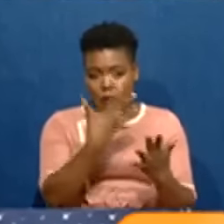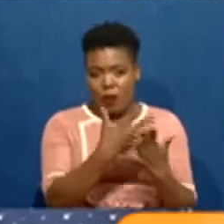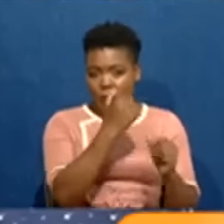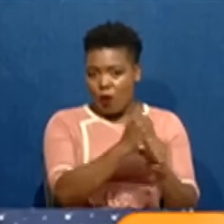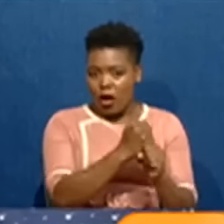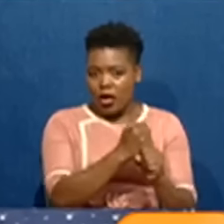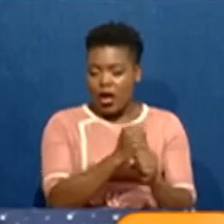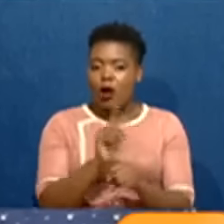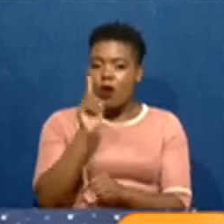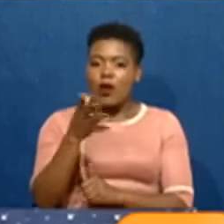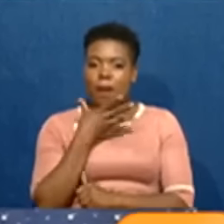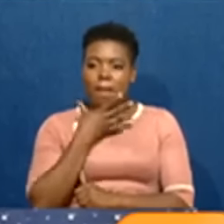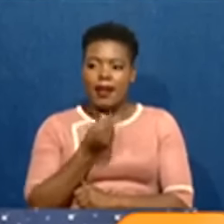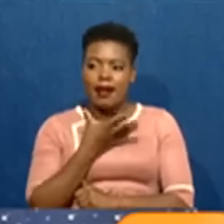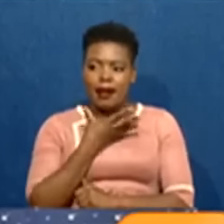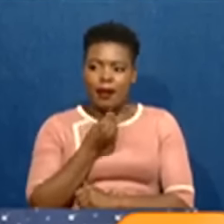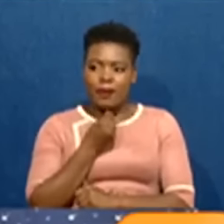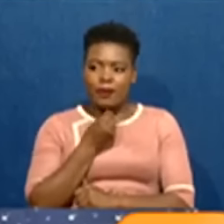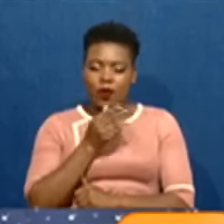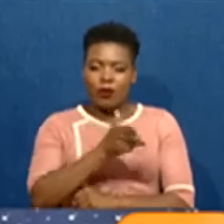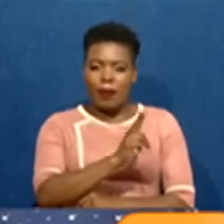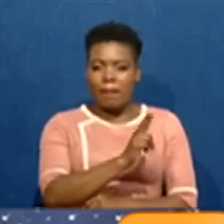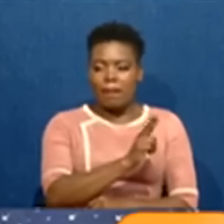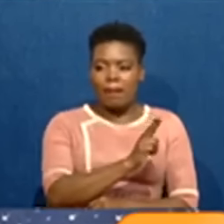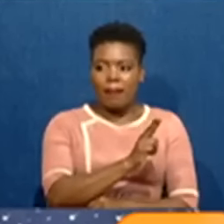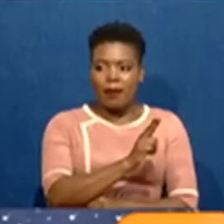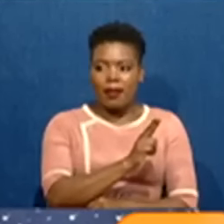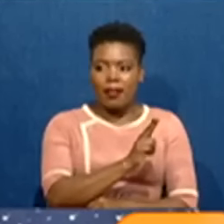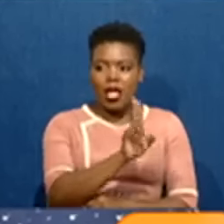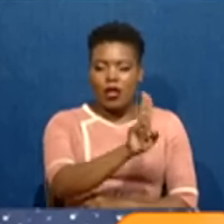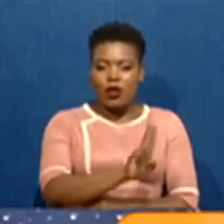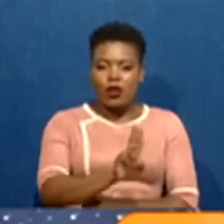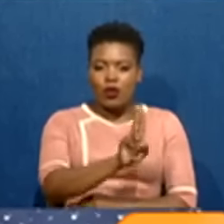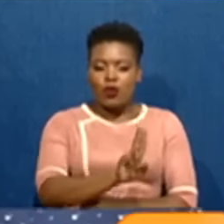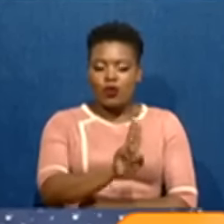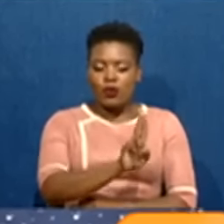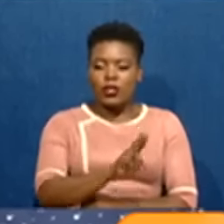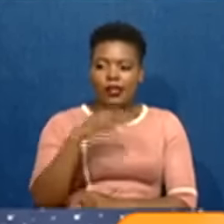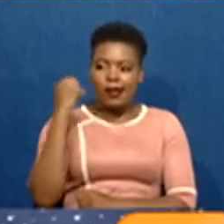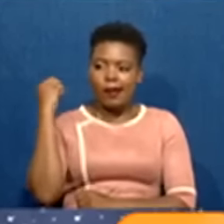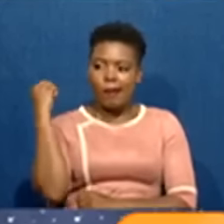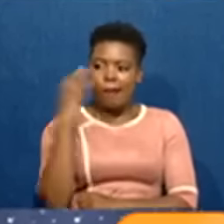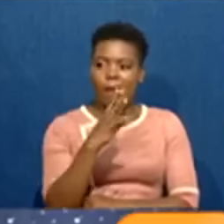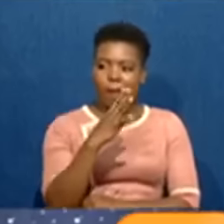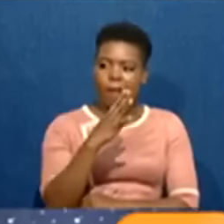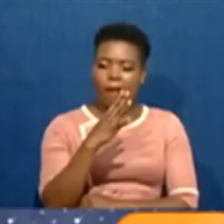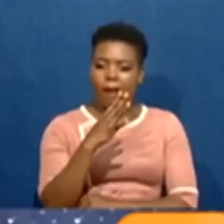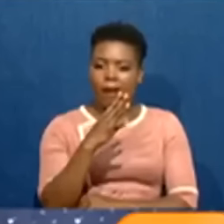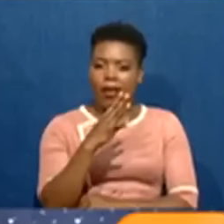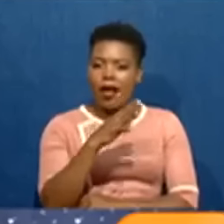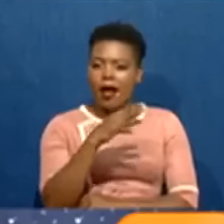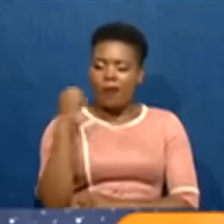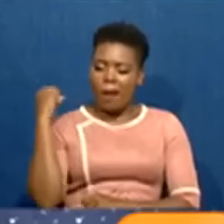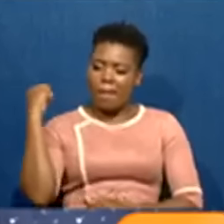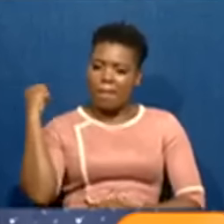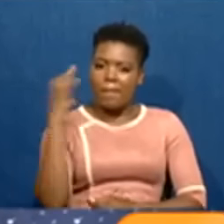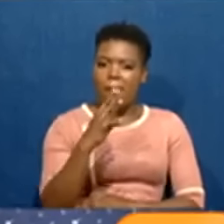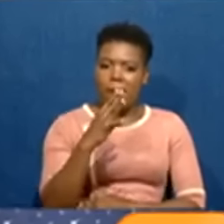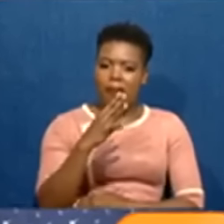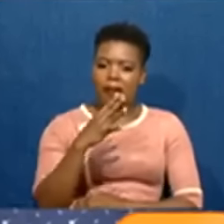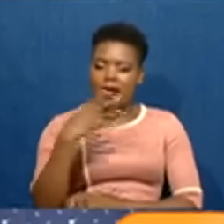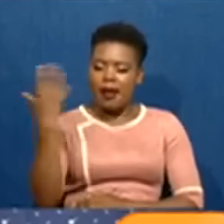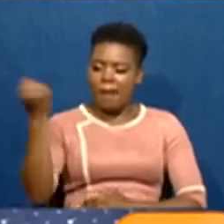men was shot using arrows and three arrows